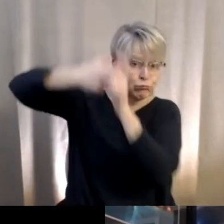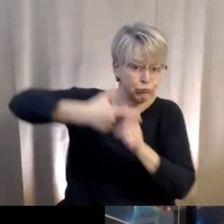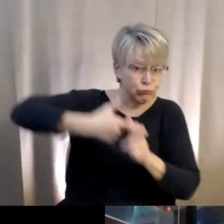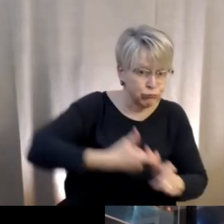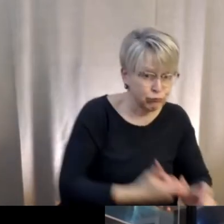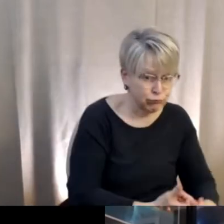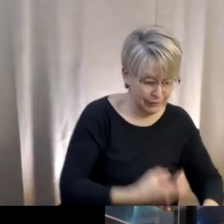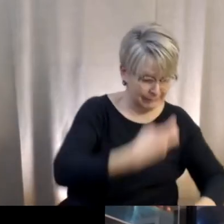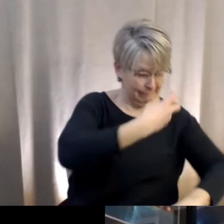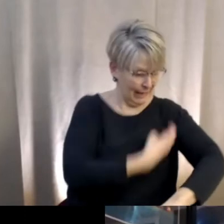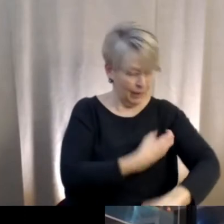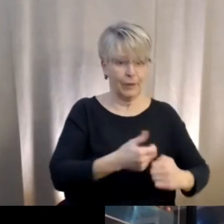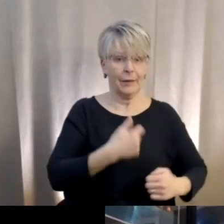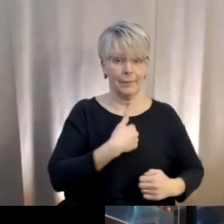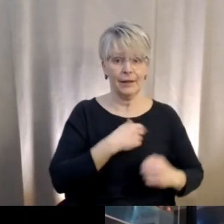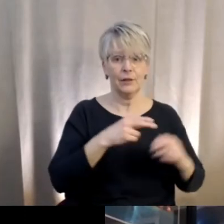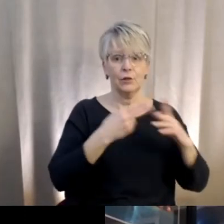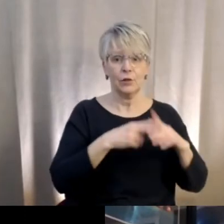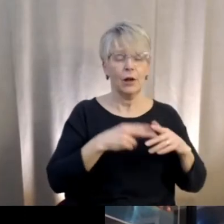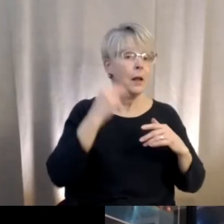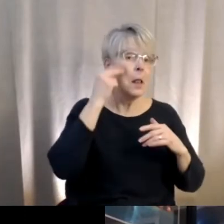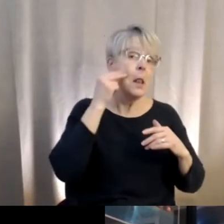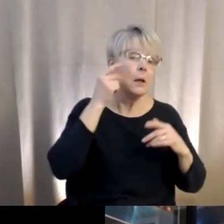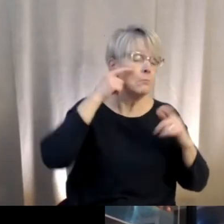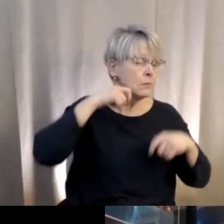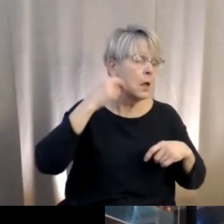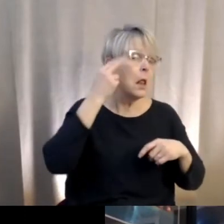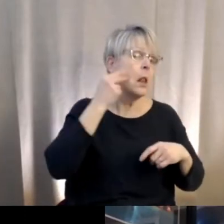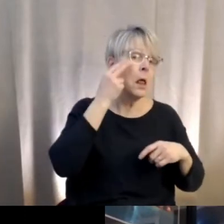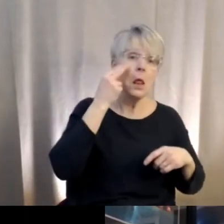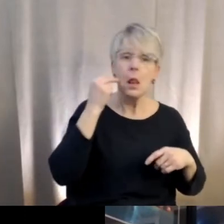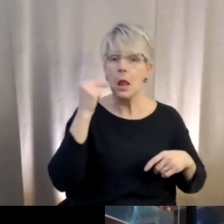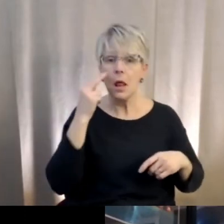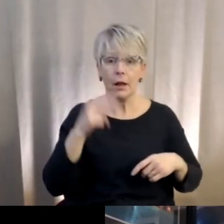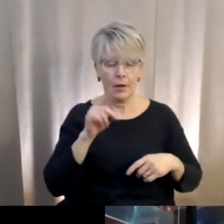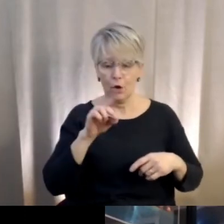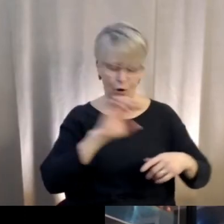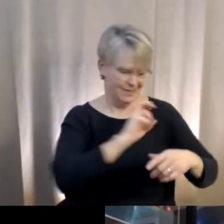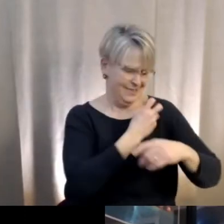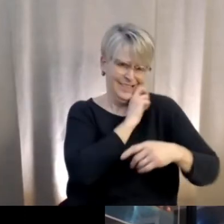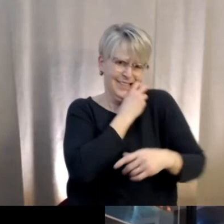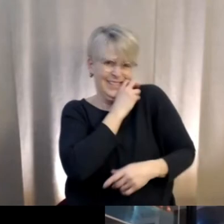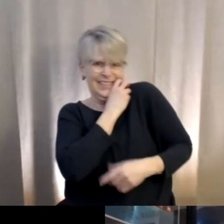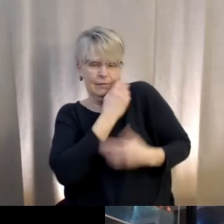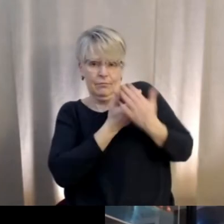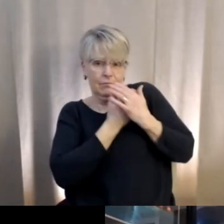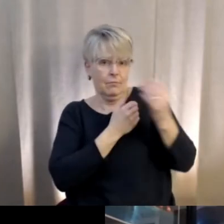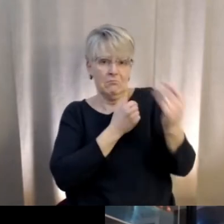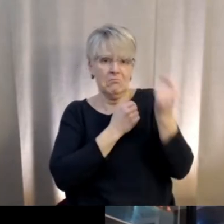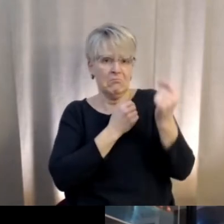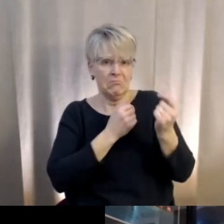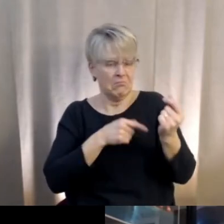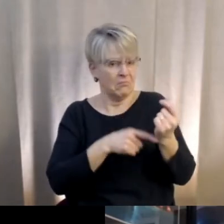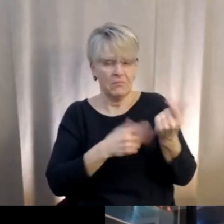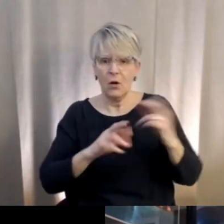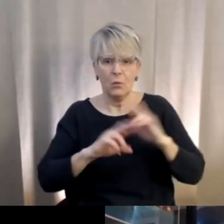I'm training for someone else. And he started licking the tears off of my face and he was just nestled right into me. And like, boom,